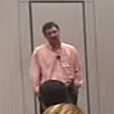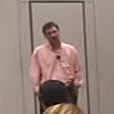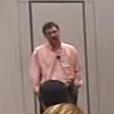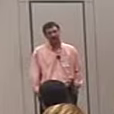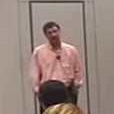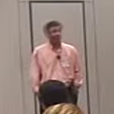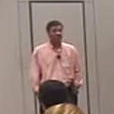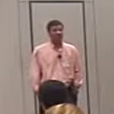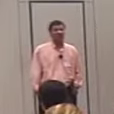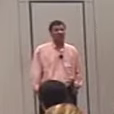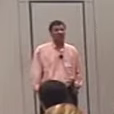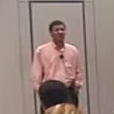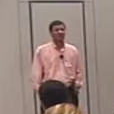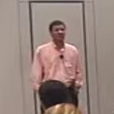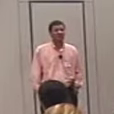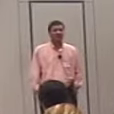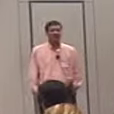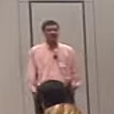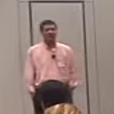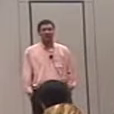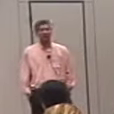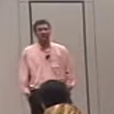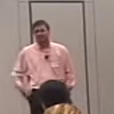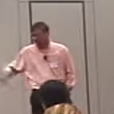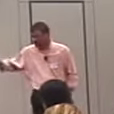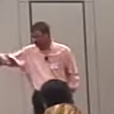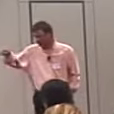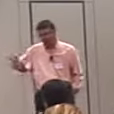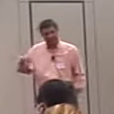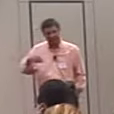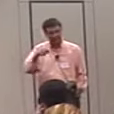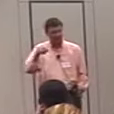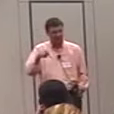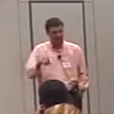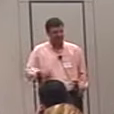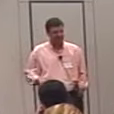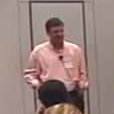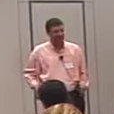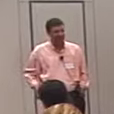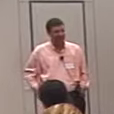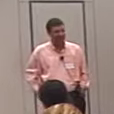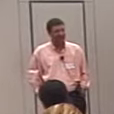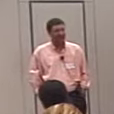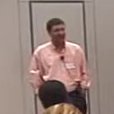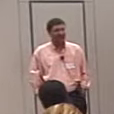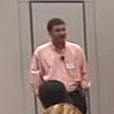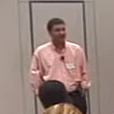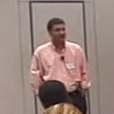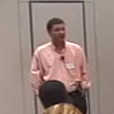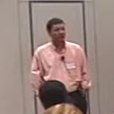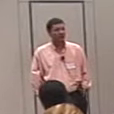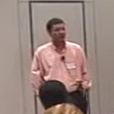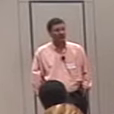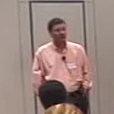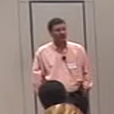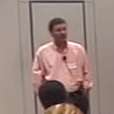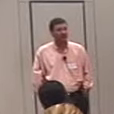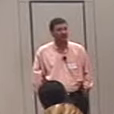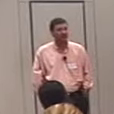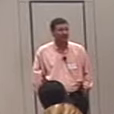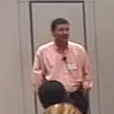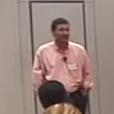peers? I don't. All I know is that some people around this table are saying that they've seen her work with peers in